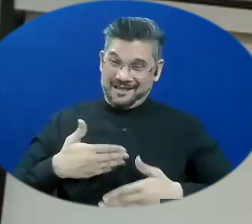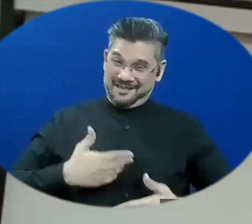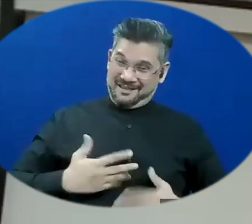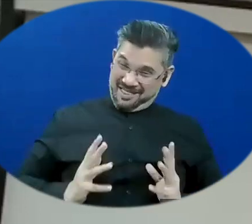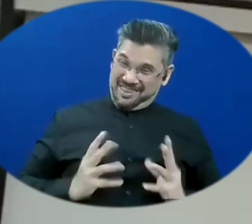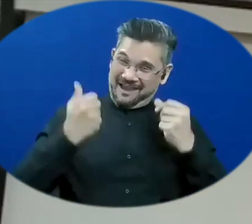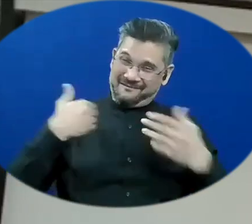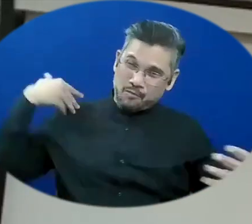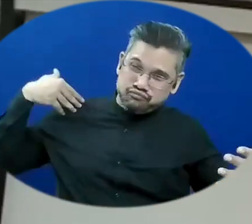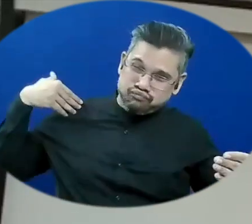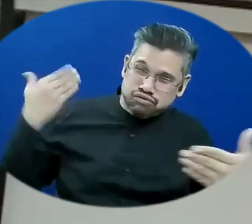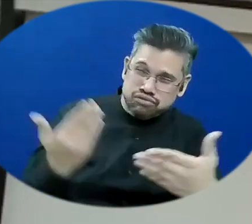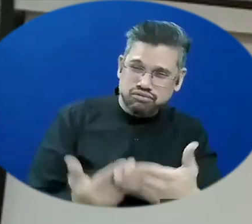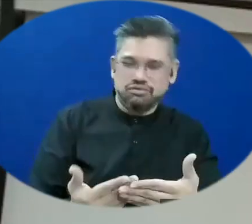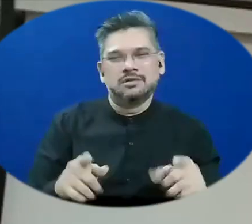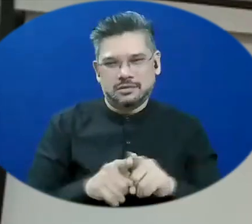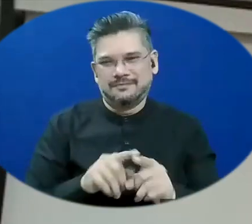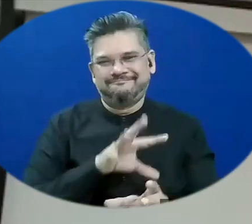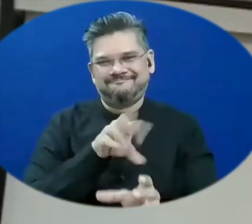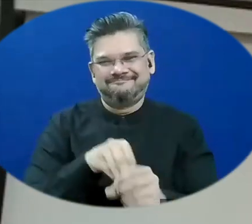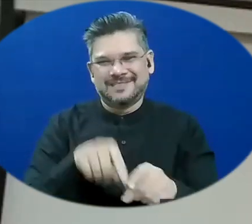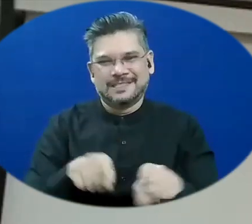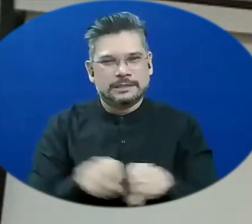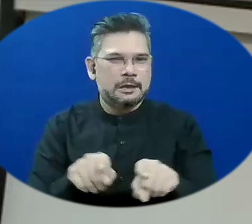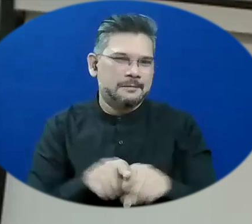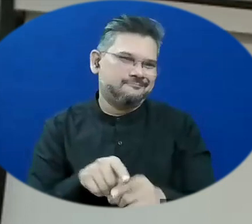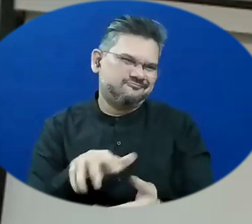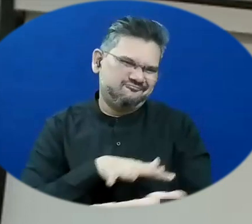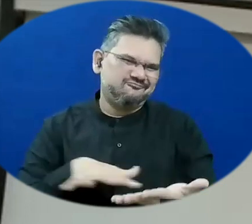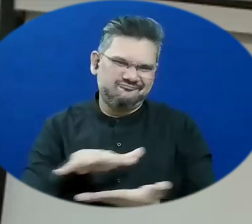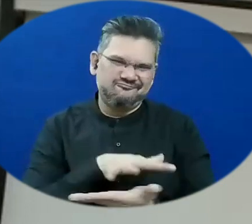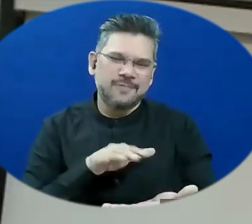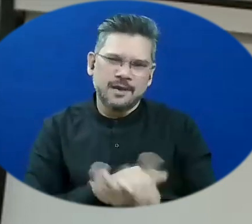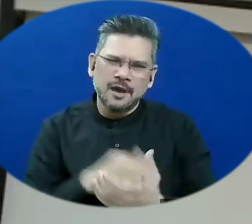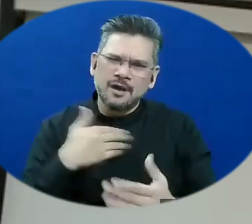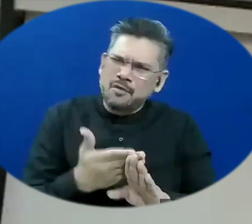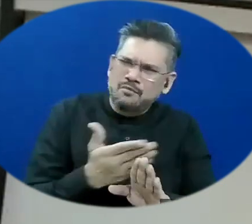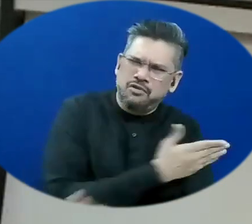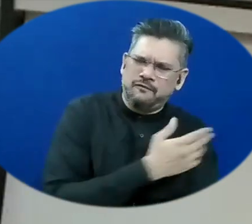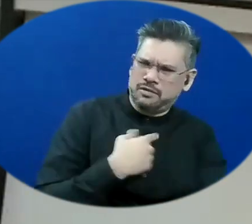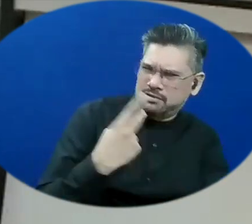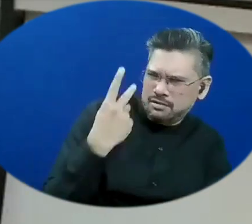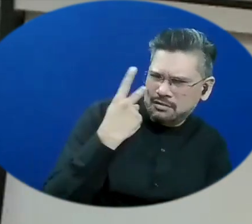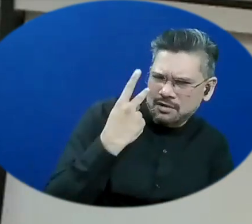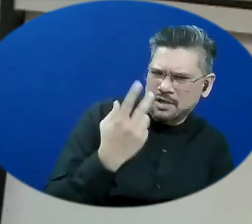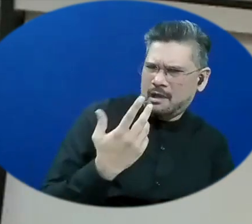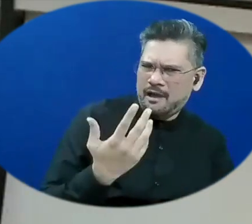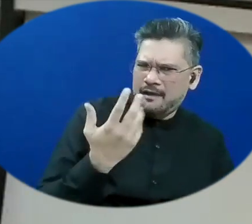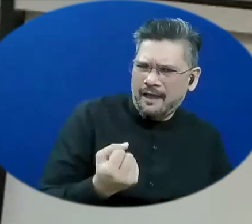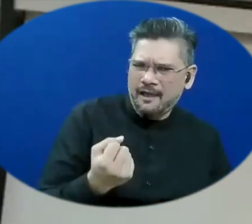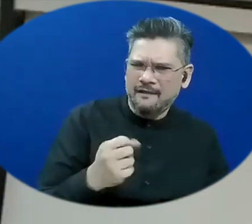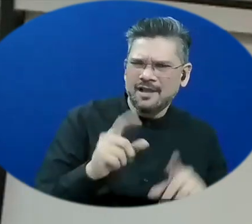role. And what I discovered early on was that sometimes the systems didn't